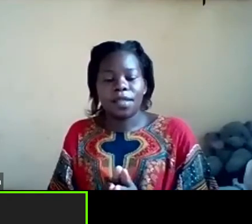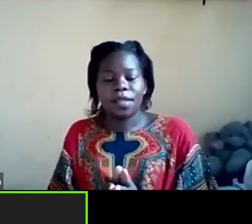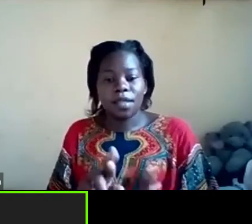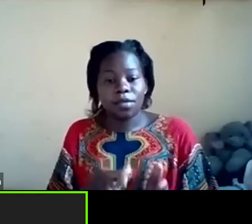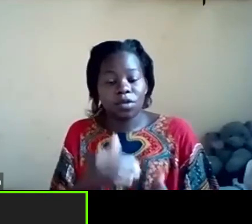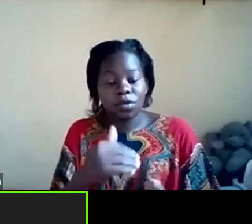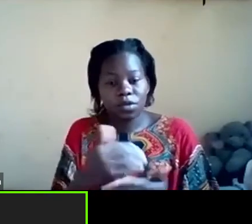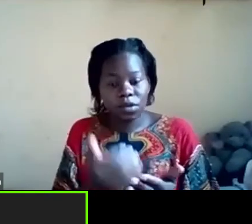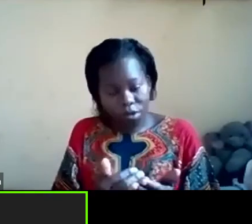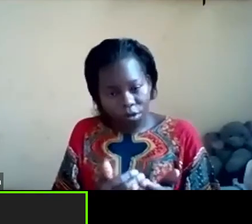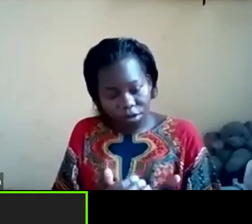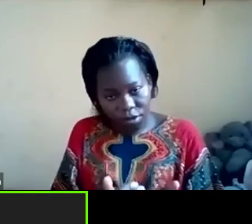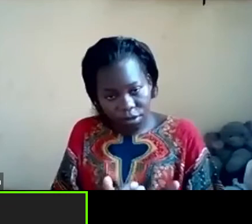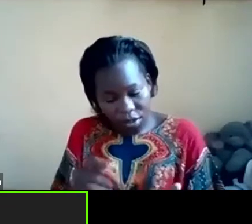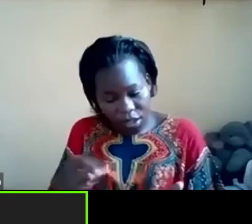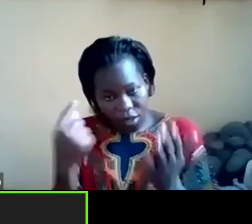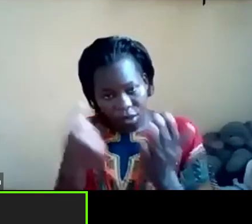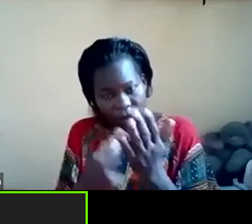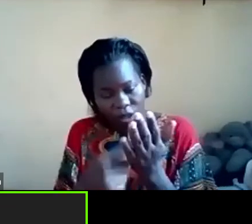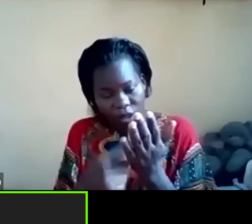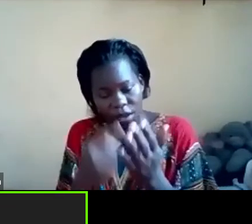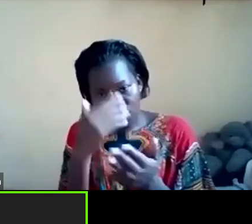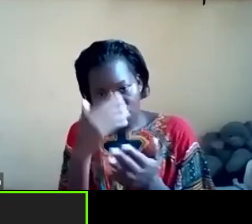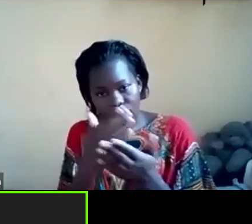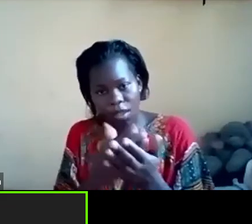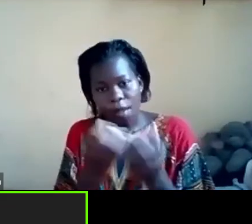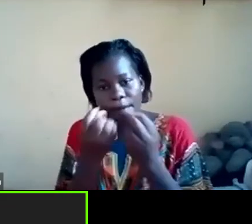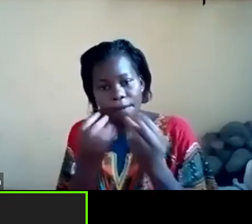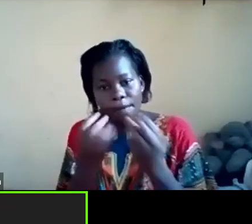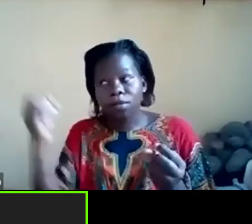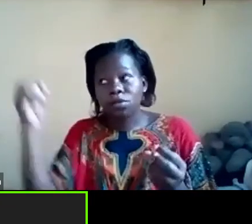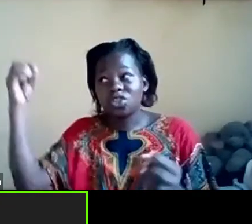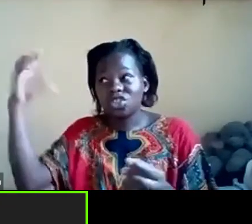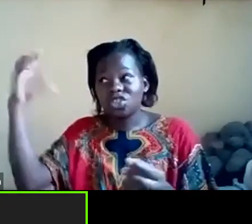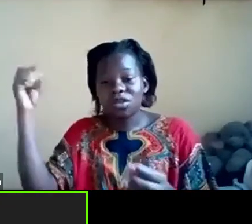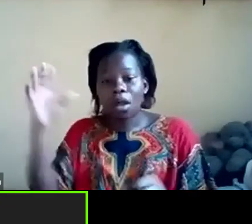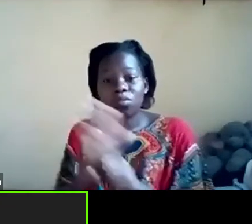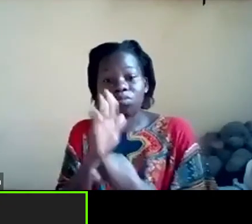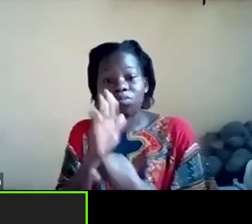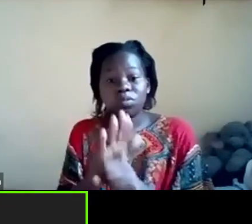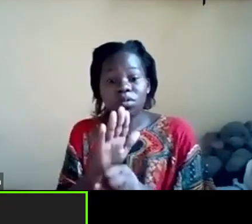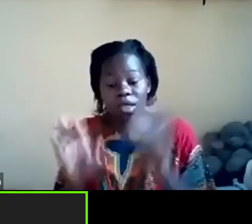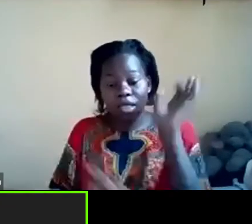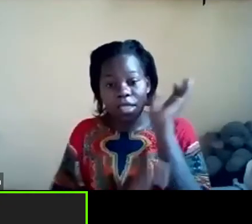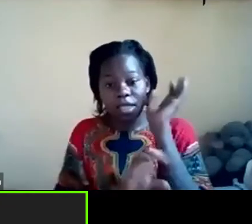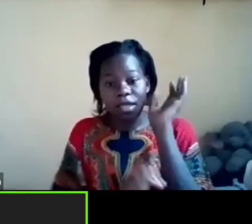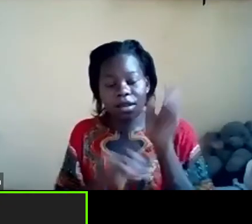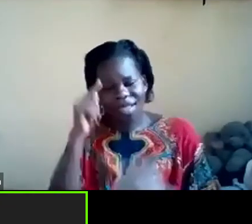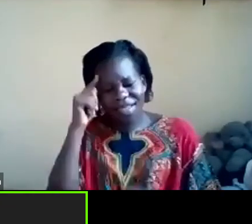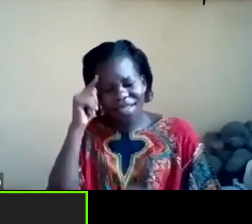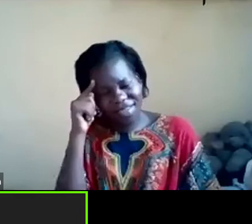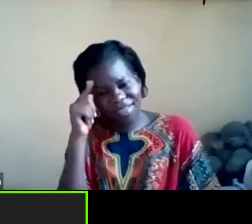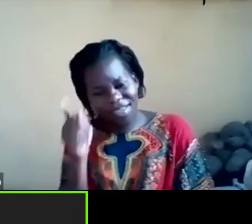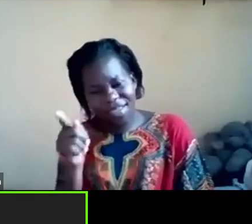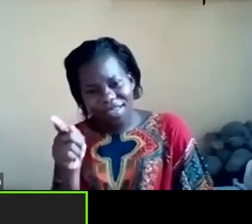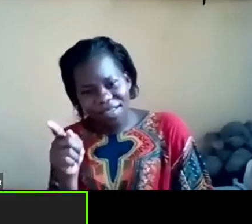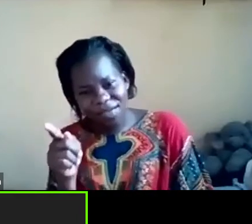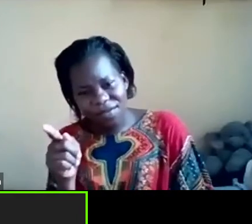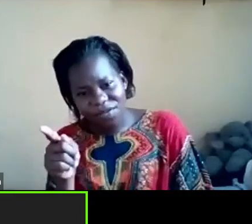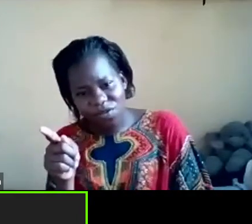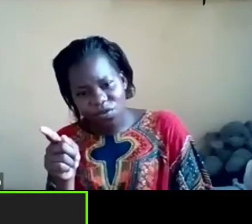of sun power that we have as a country. I think there's a lot of investment